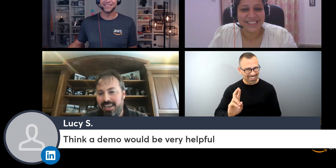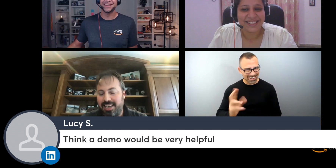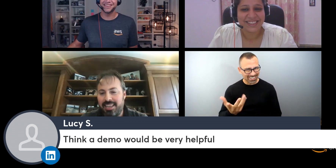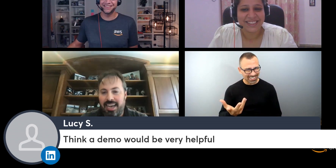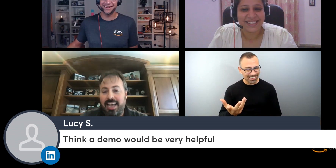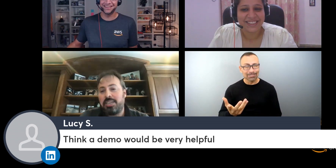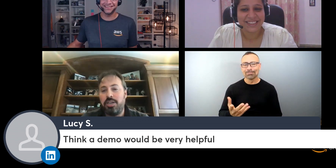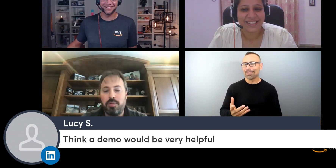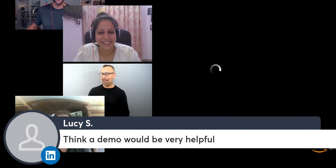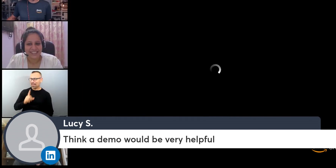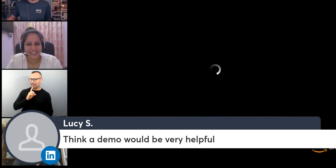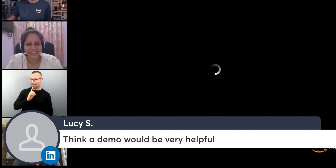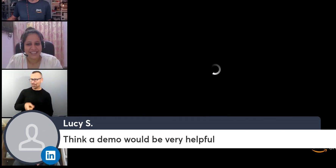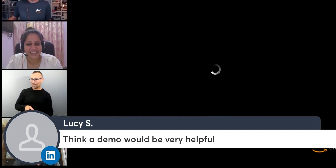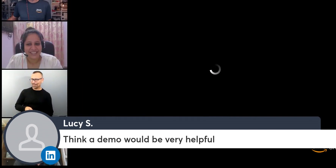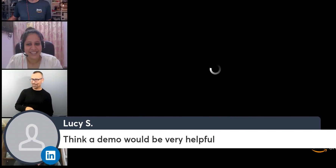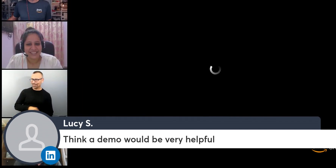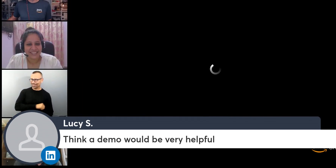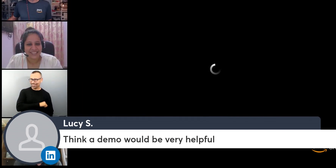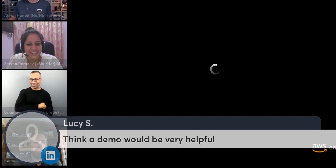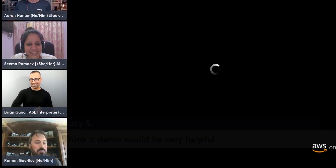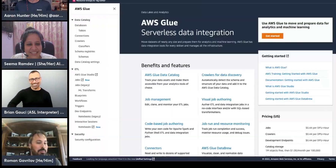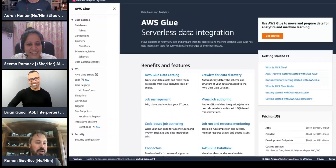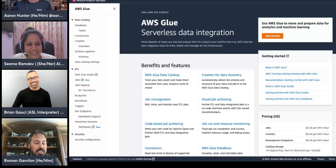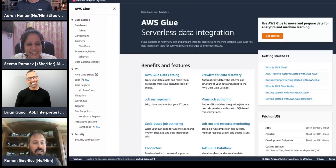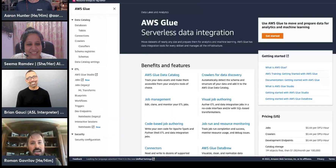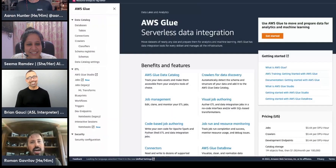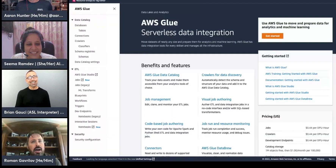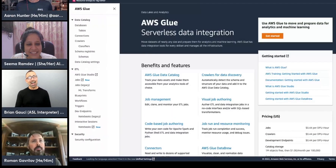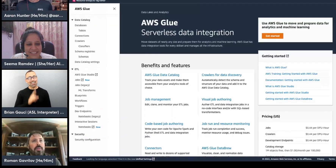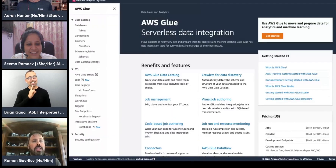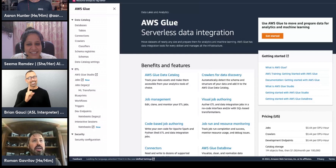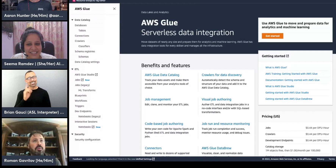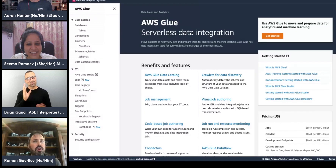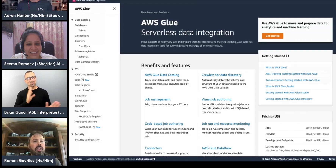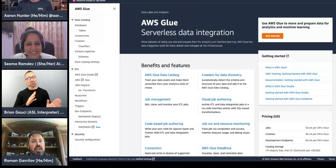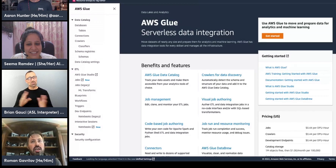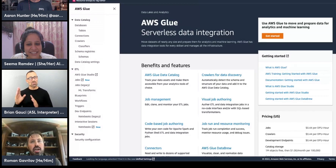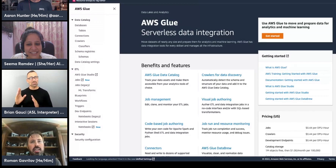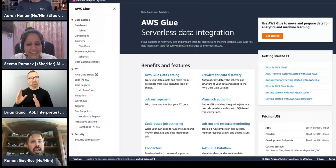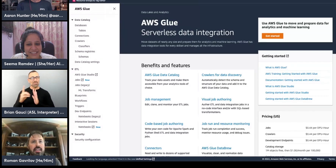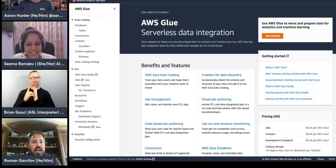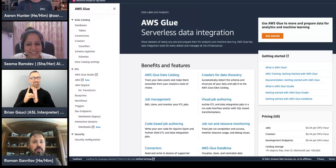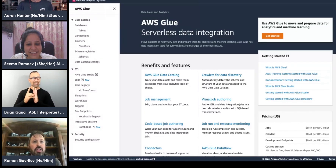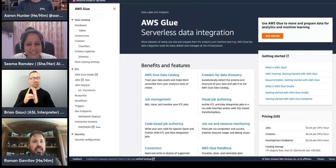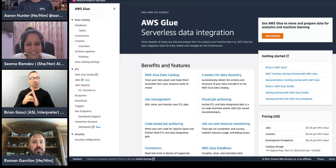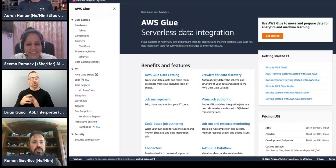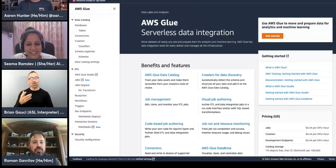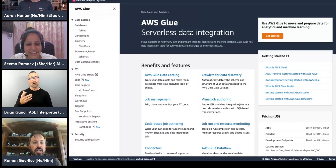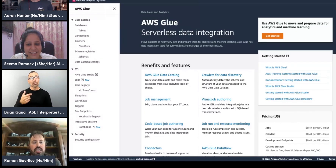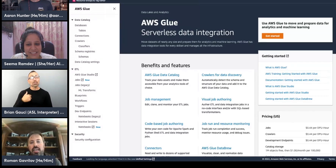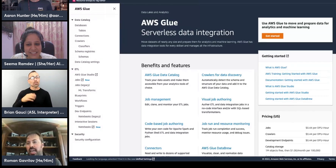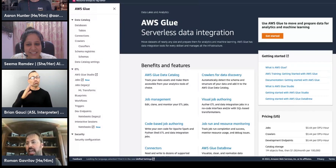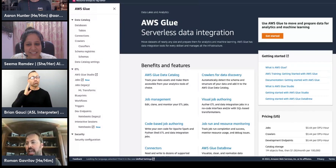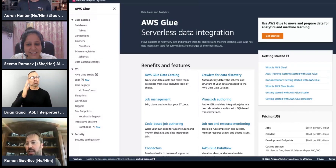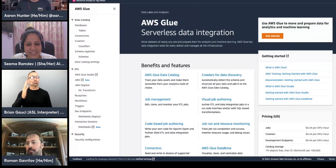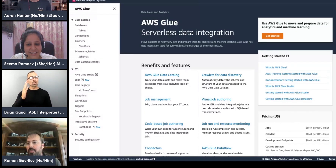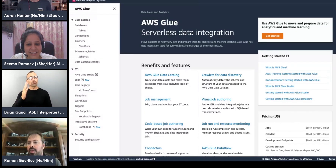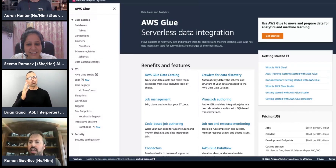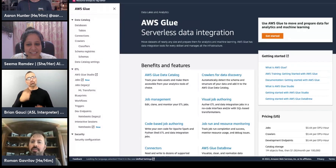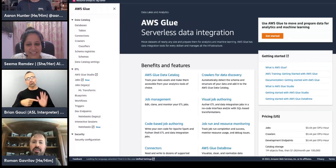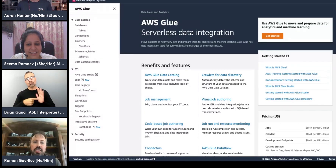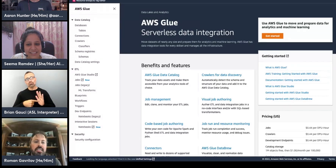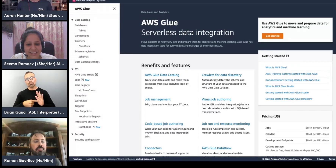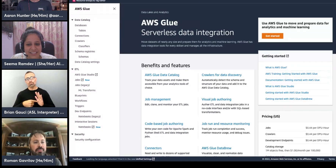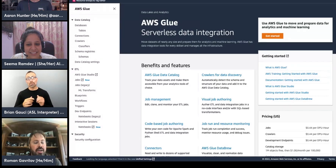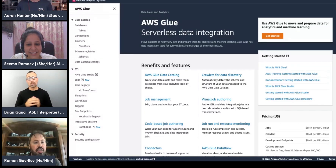Absolutely. And I actually All right. I actually prepared a demo that I will demonstrate